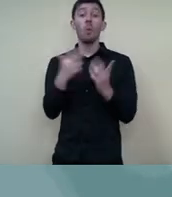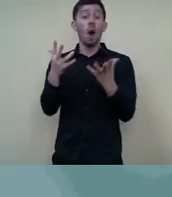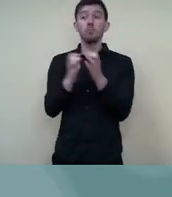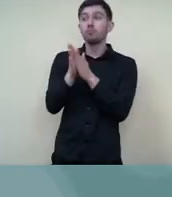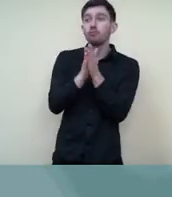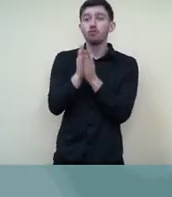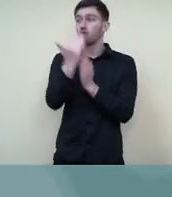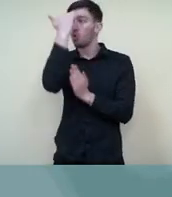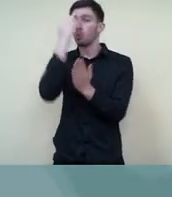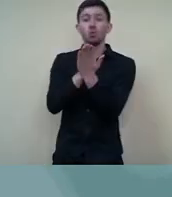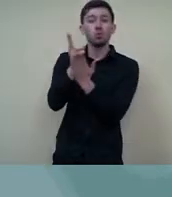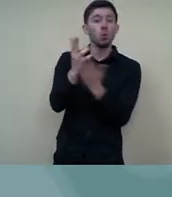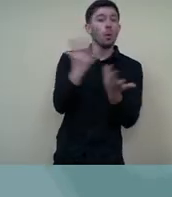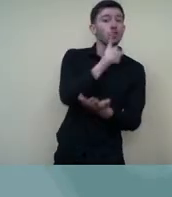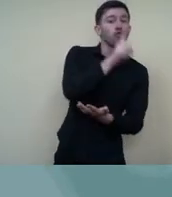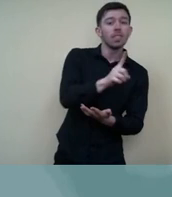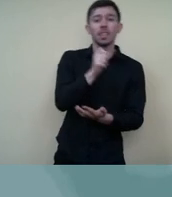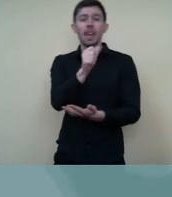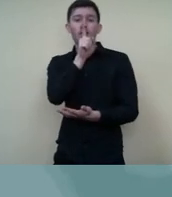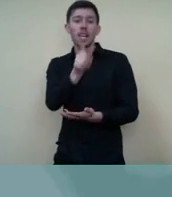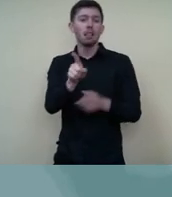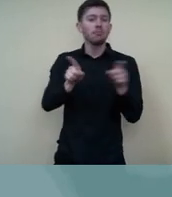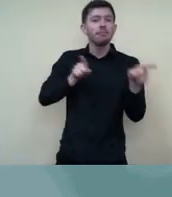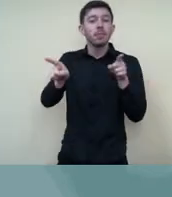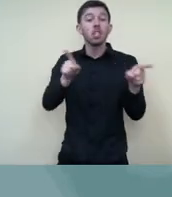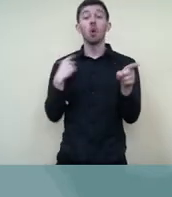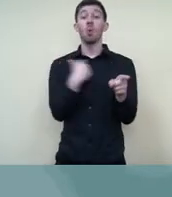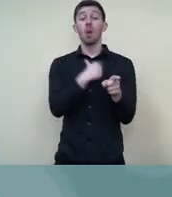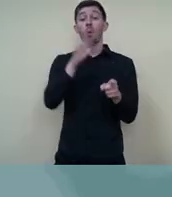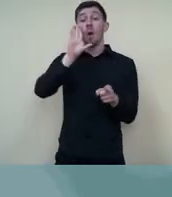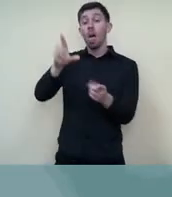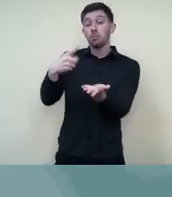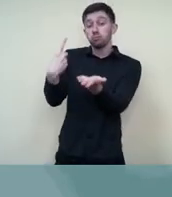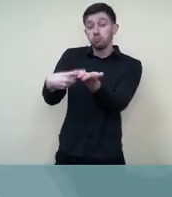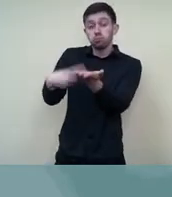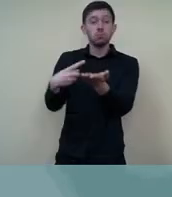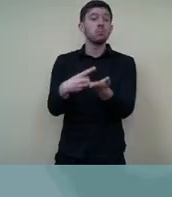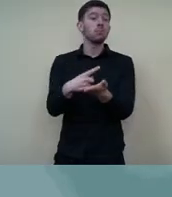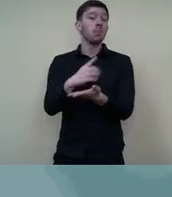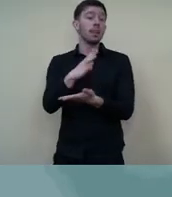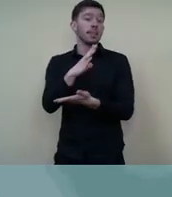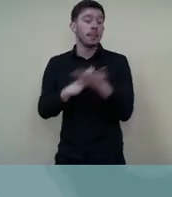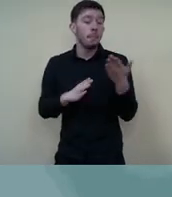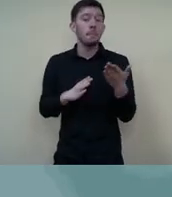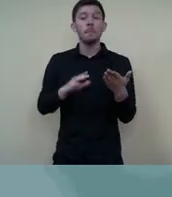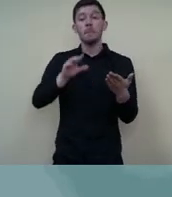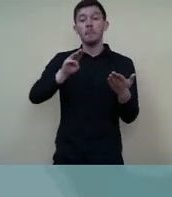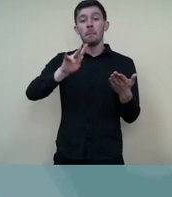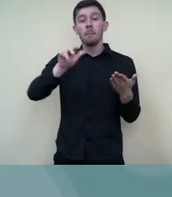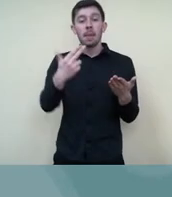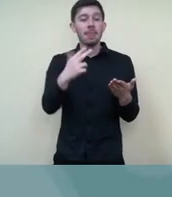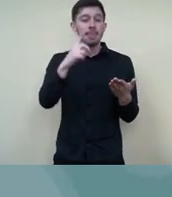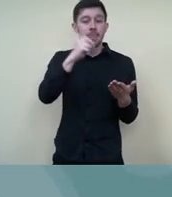pursuit of knowing what is real and what is not. And so we're going to spend some time just debunking some of the major myths that have been